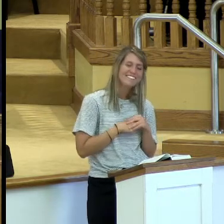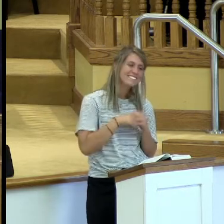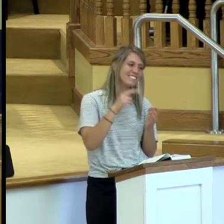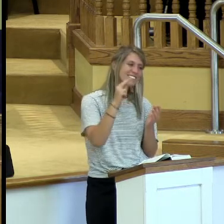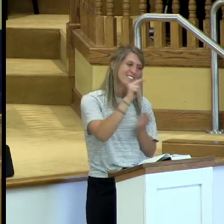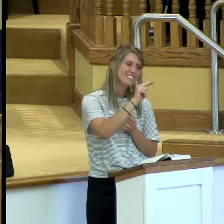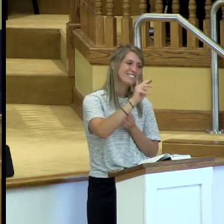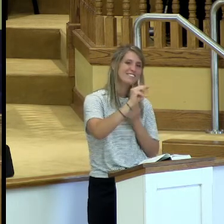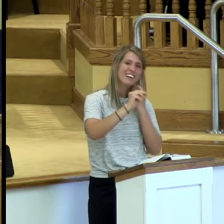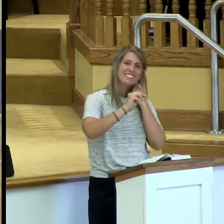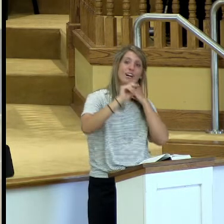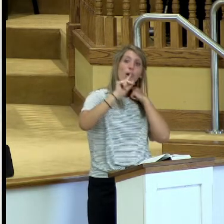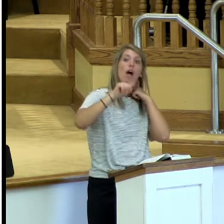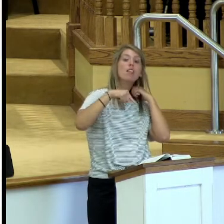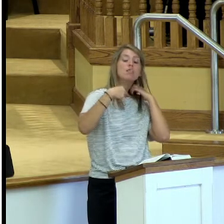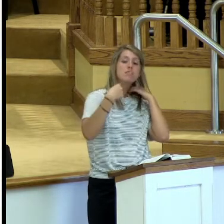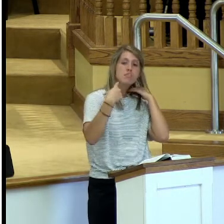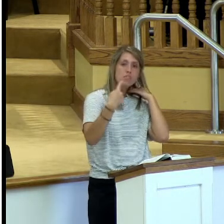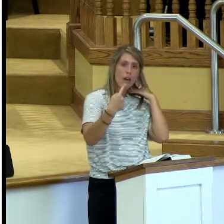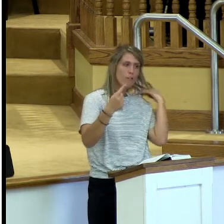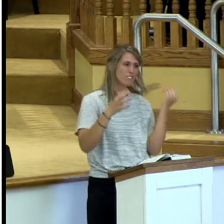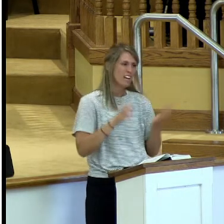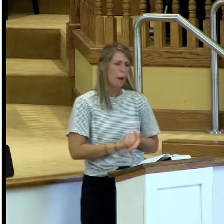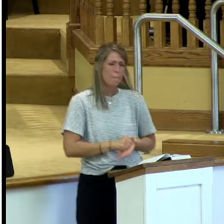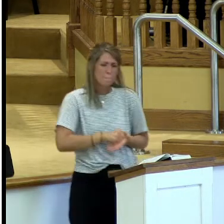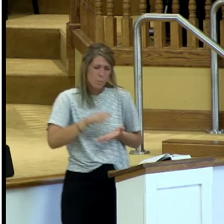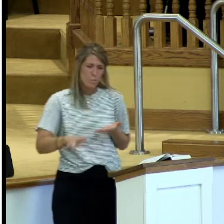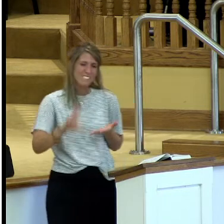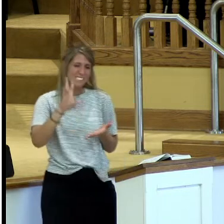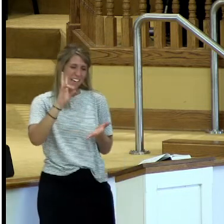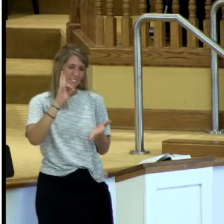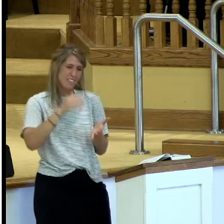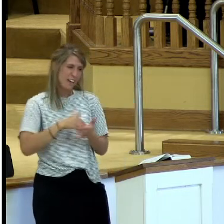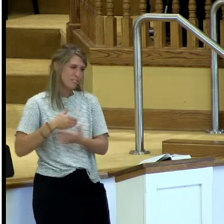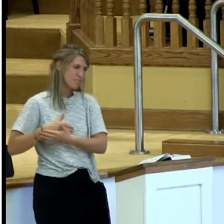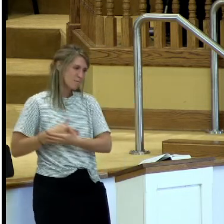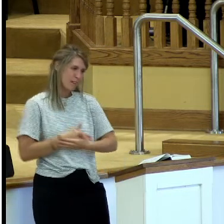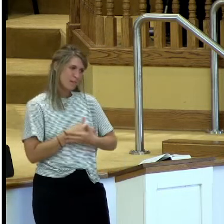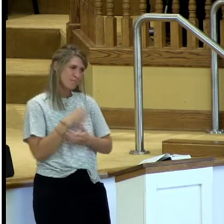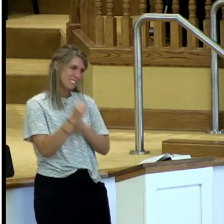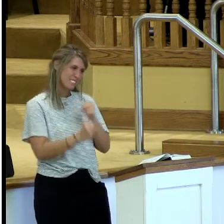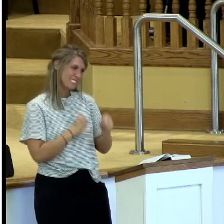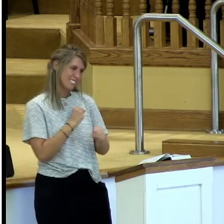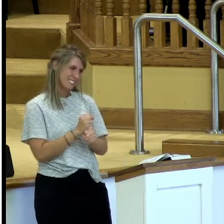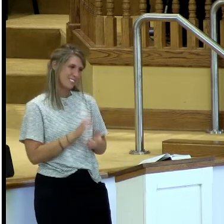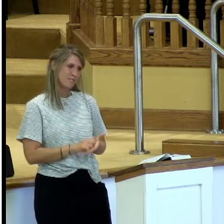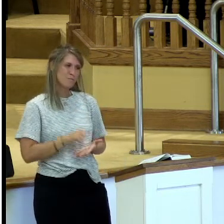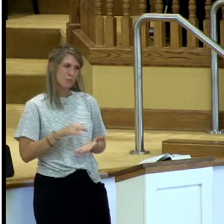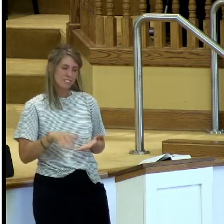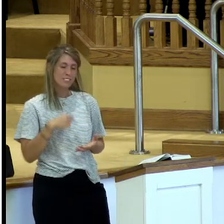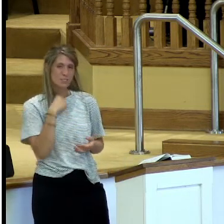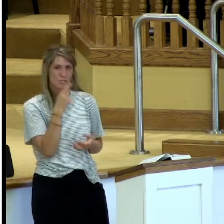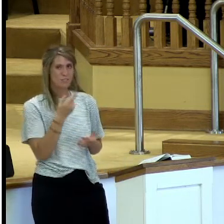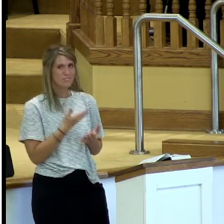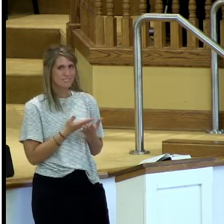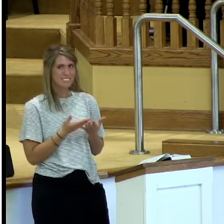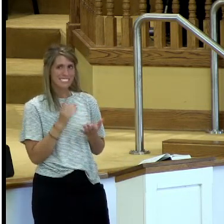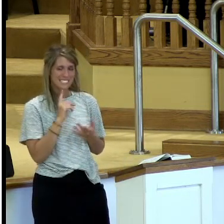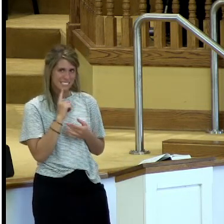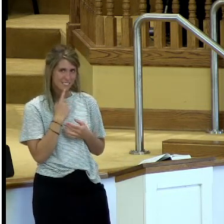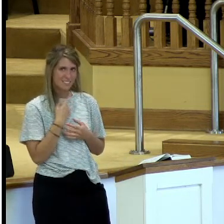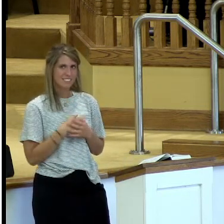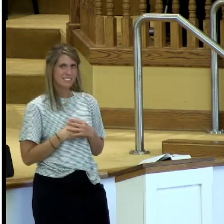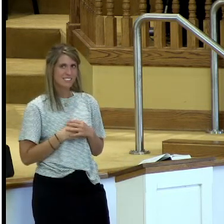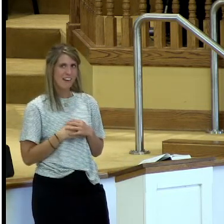New Mexico alone aborts about 7,000 babies a year. Yeah, I told you things were getting serious.